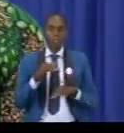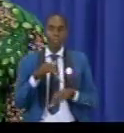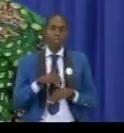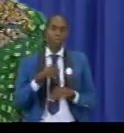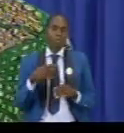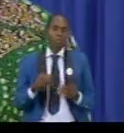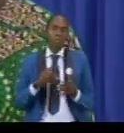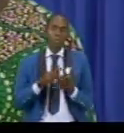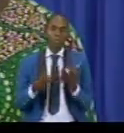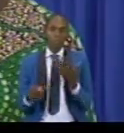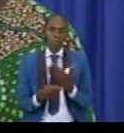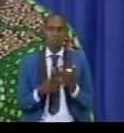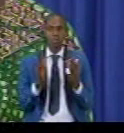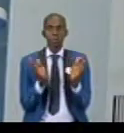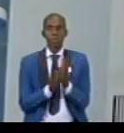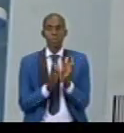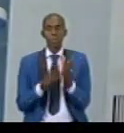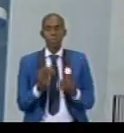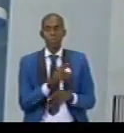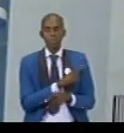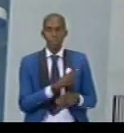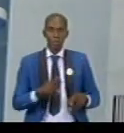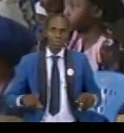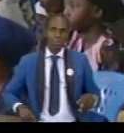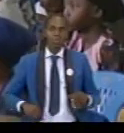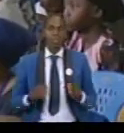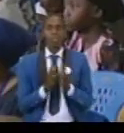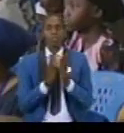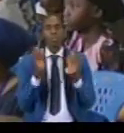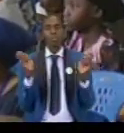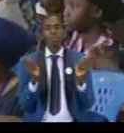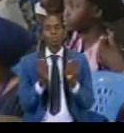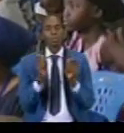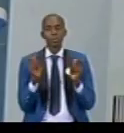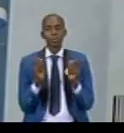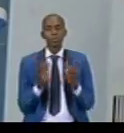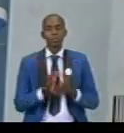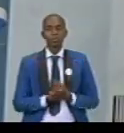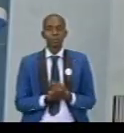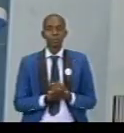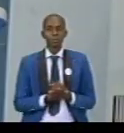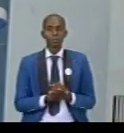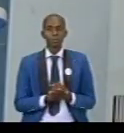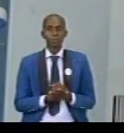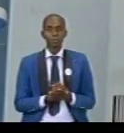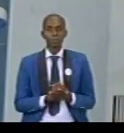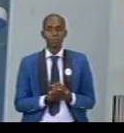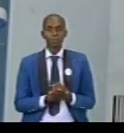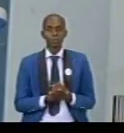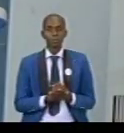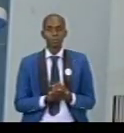Lord. Praise the Lord. Another testifier.